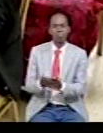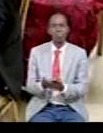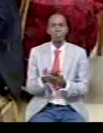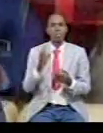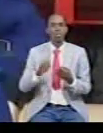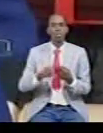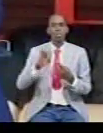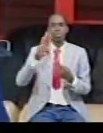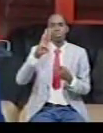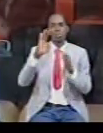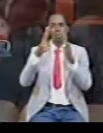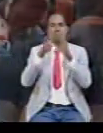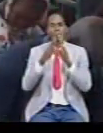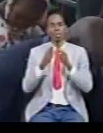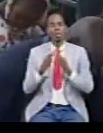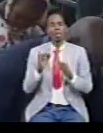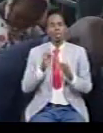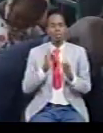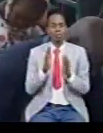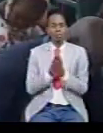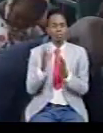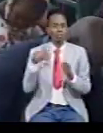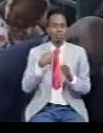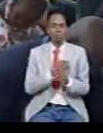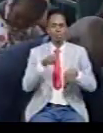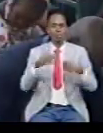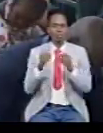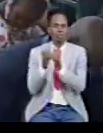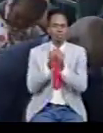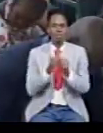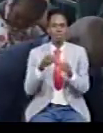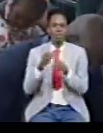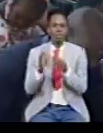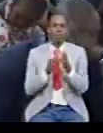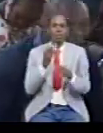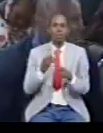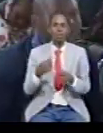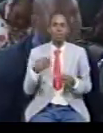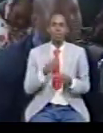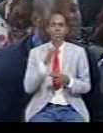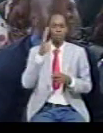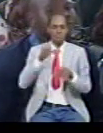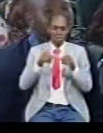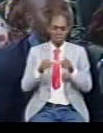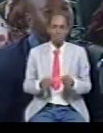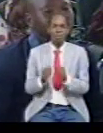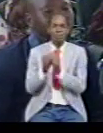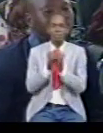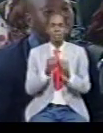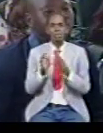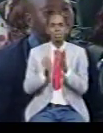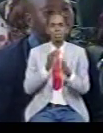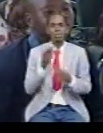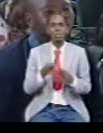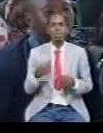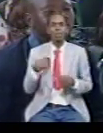Bethlehem. We're going together. We're staying together. but believing